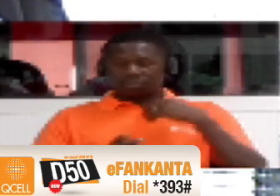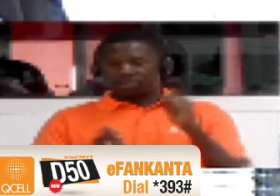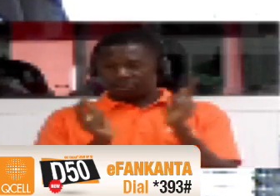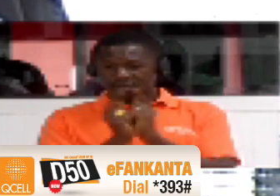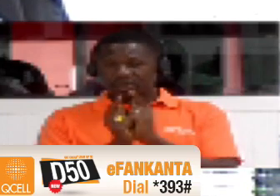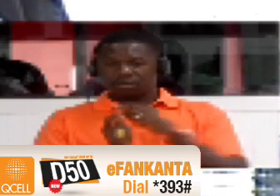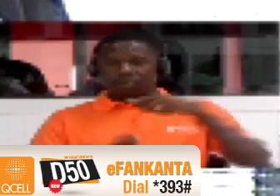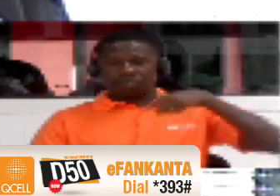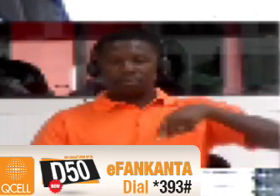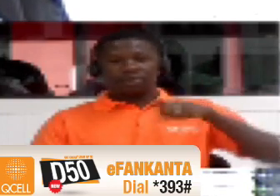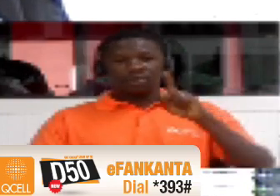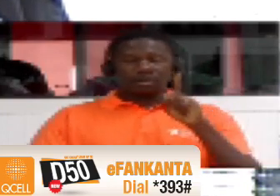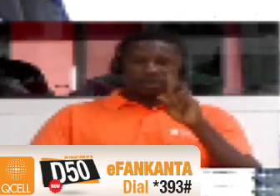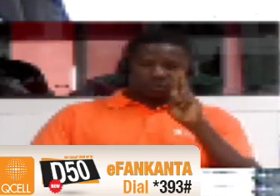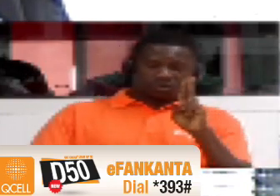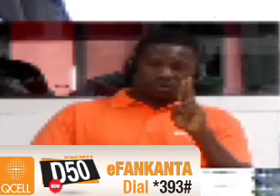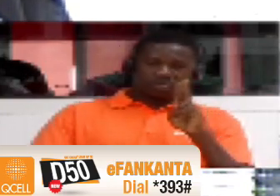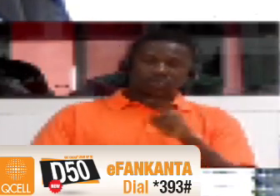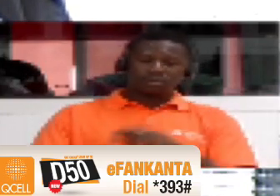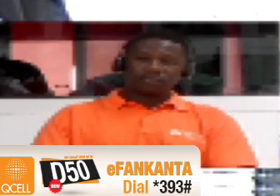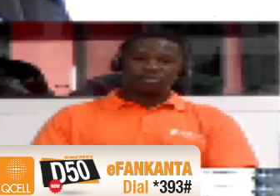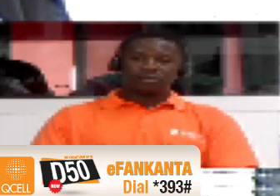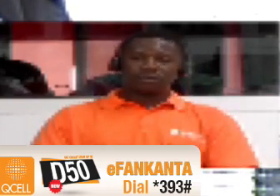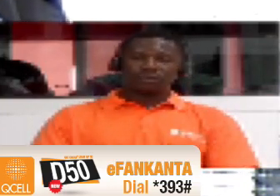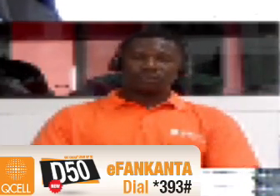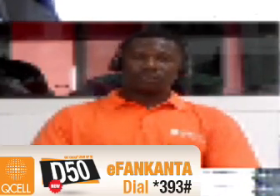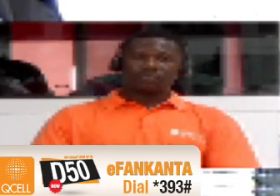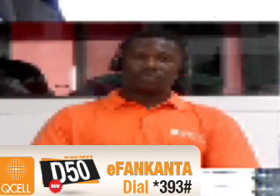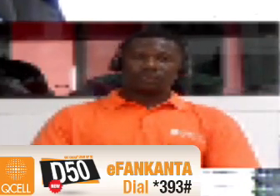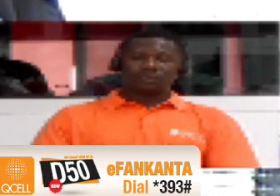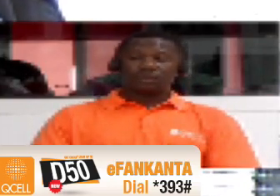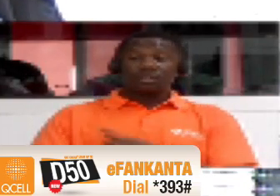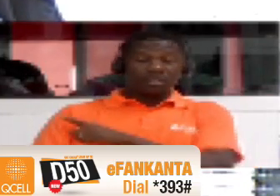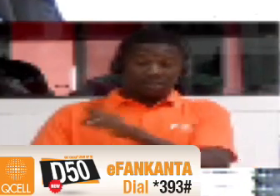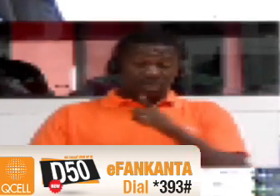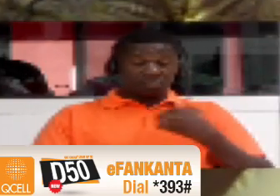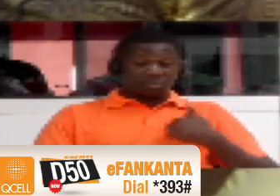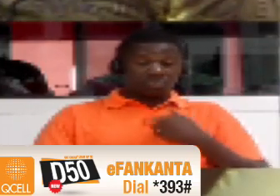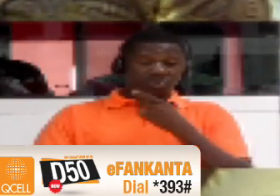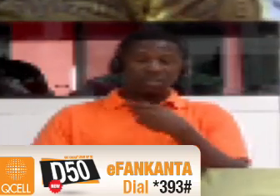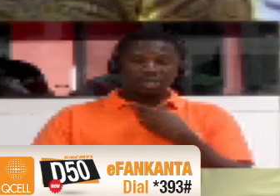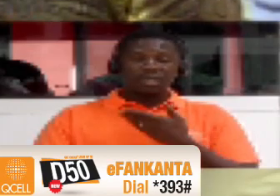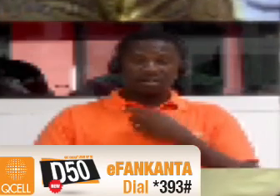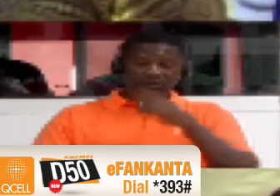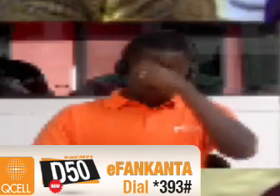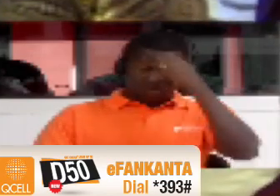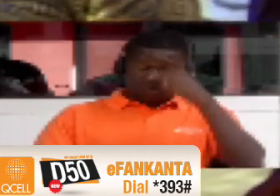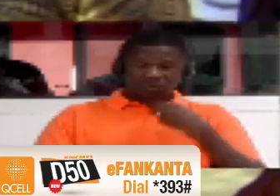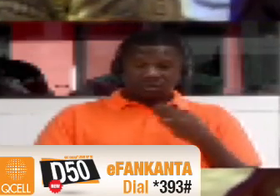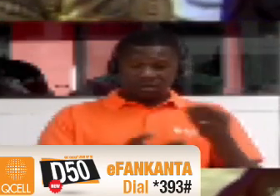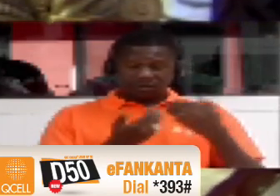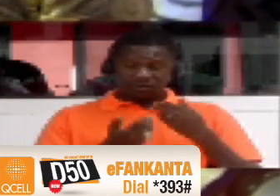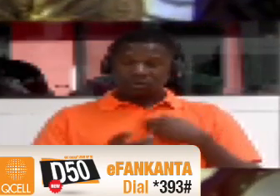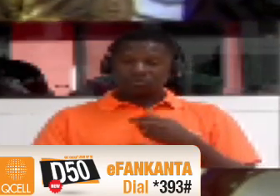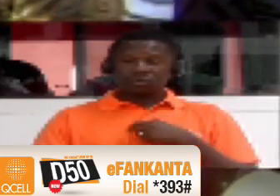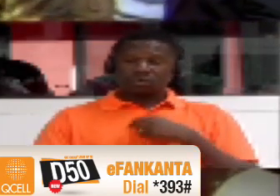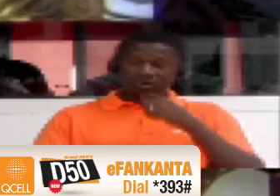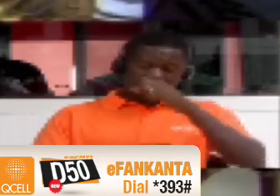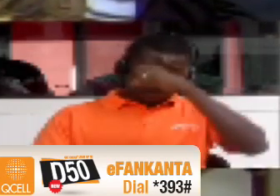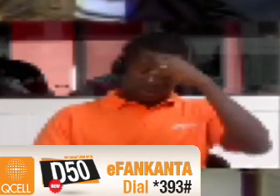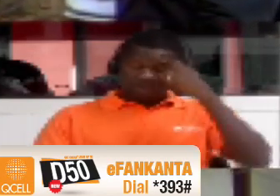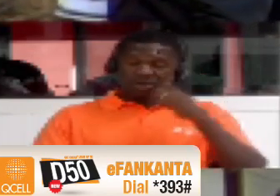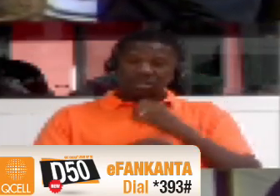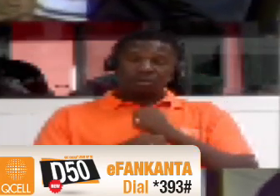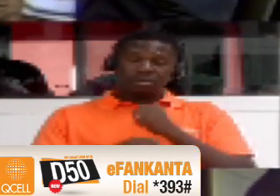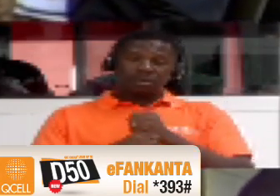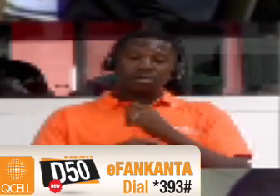PIU. These people said that there is a mission that they want to give to us to... Before